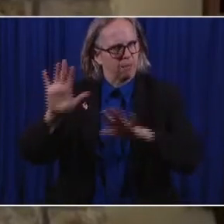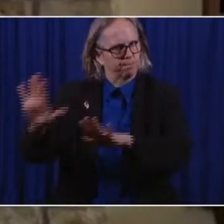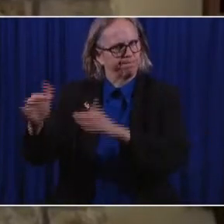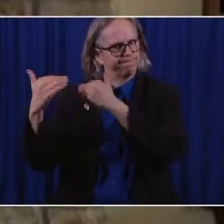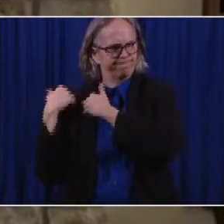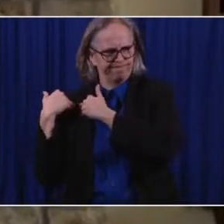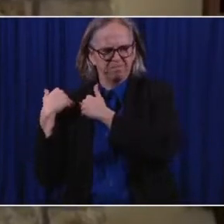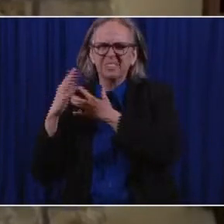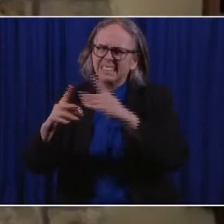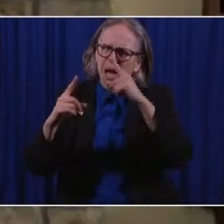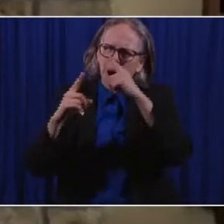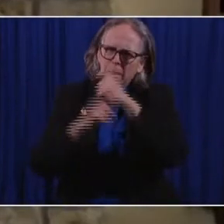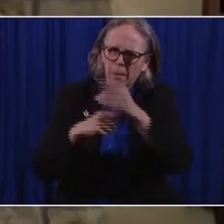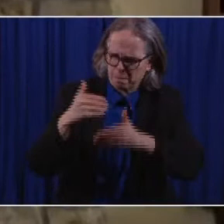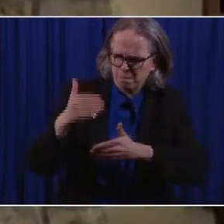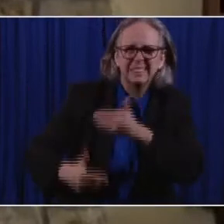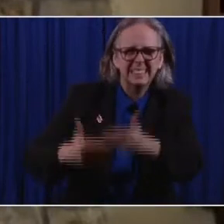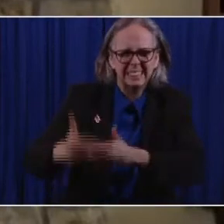but roughly